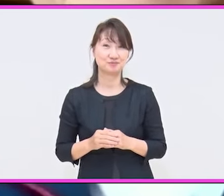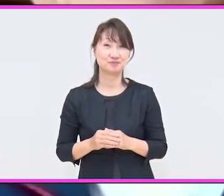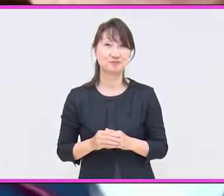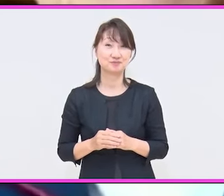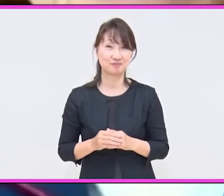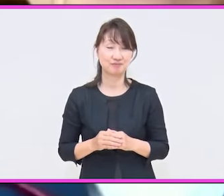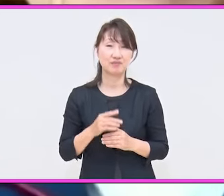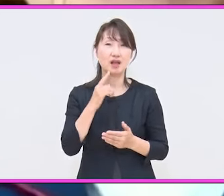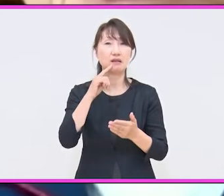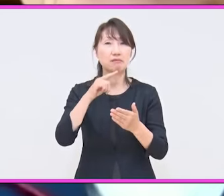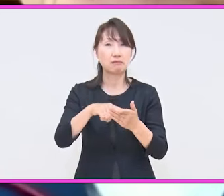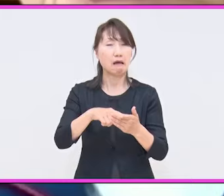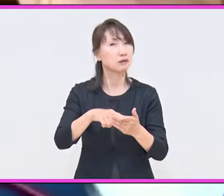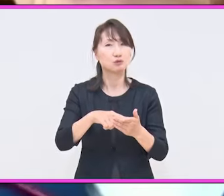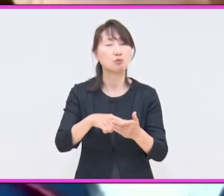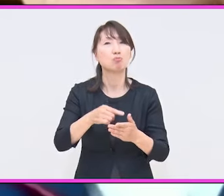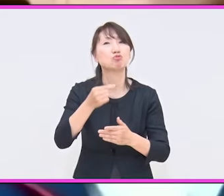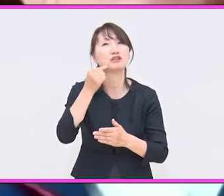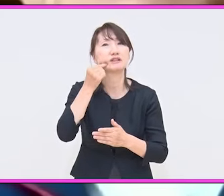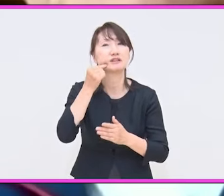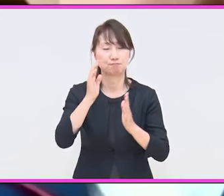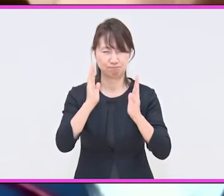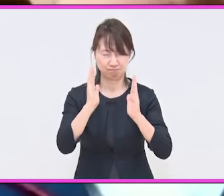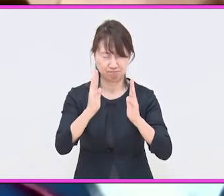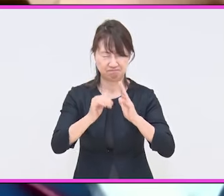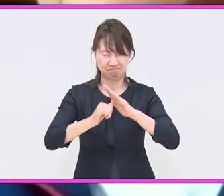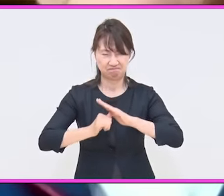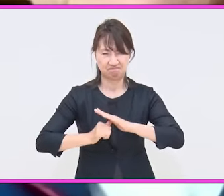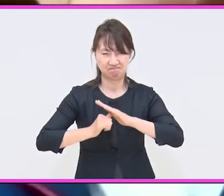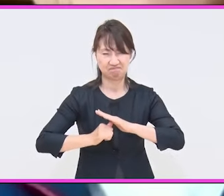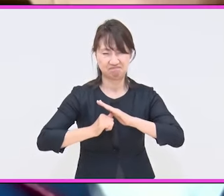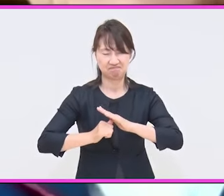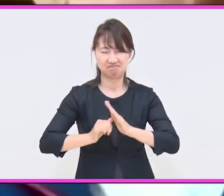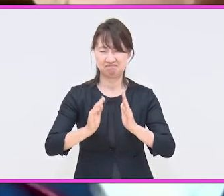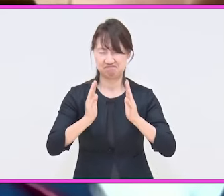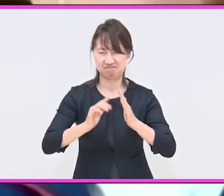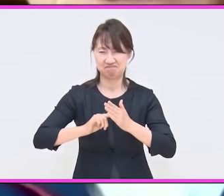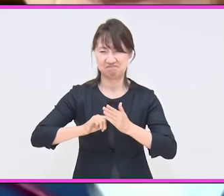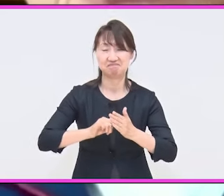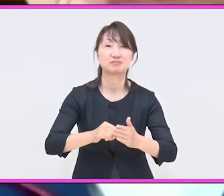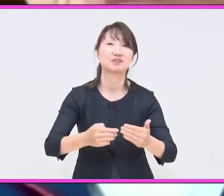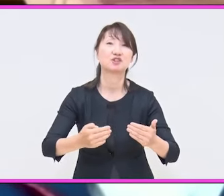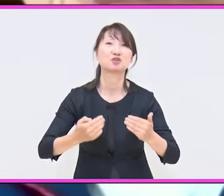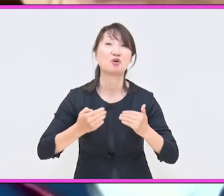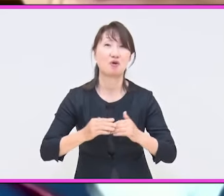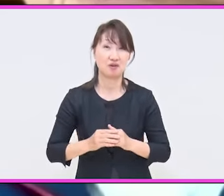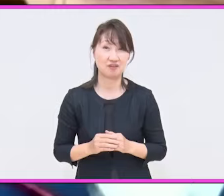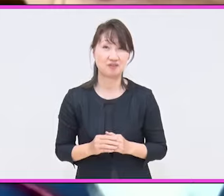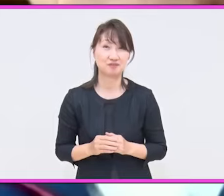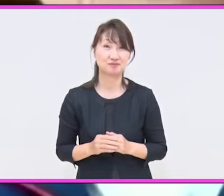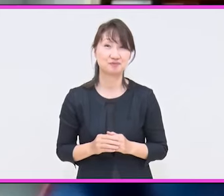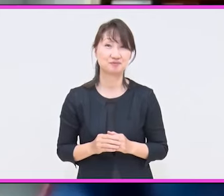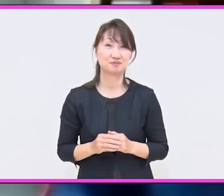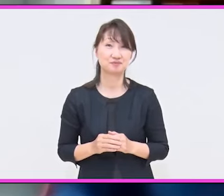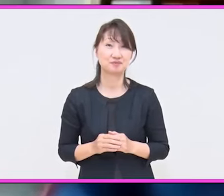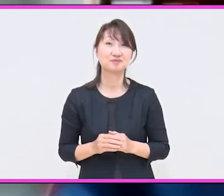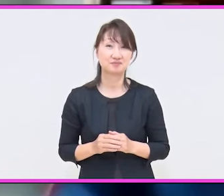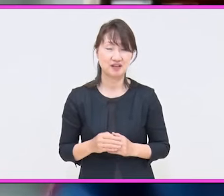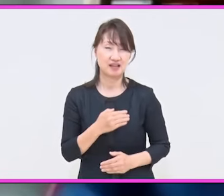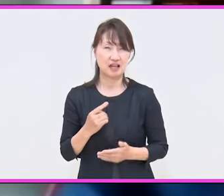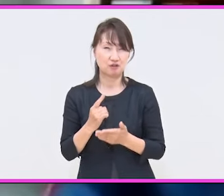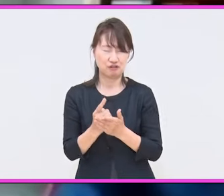never going to be easy. And you just have to persevere and push.And work as hard as